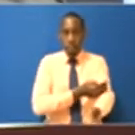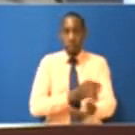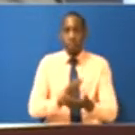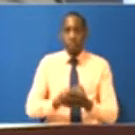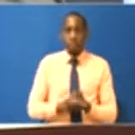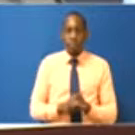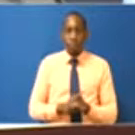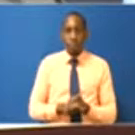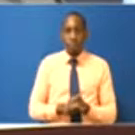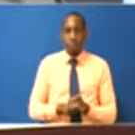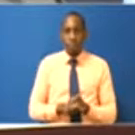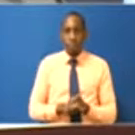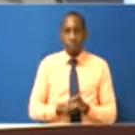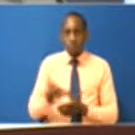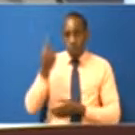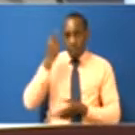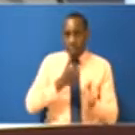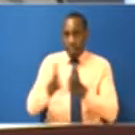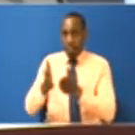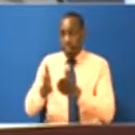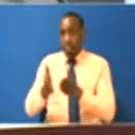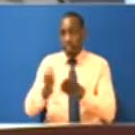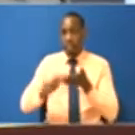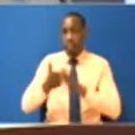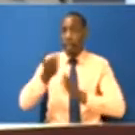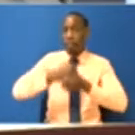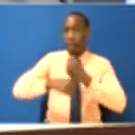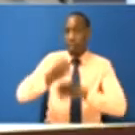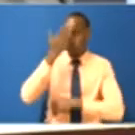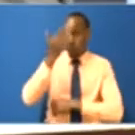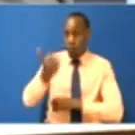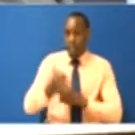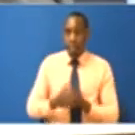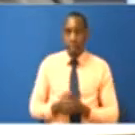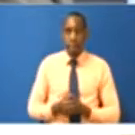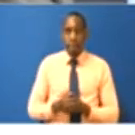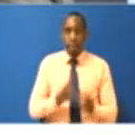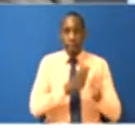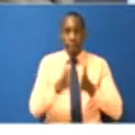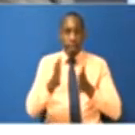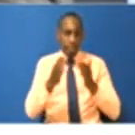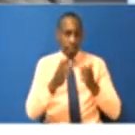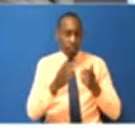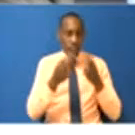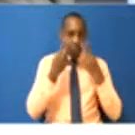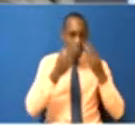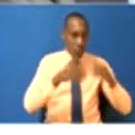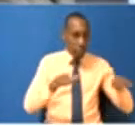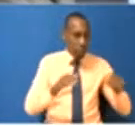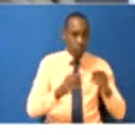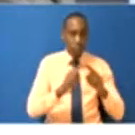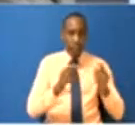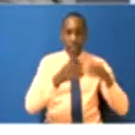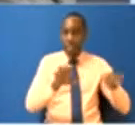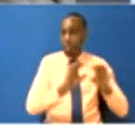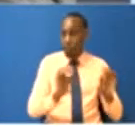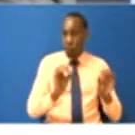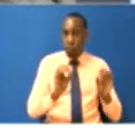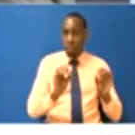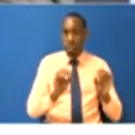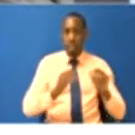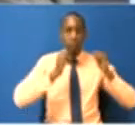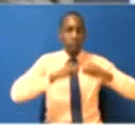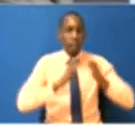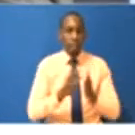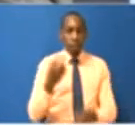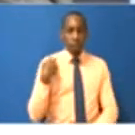translate plans into action because plants may seem to be neutral but they're not in fact they arrived at through a